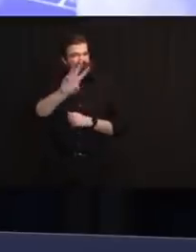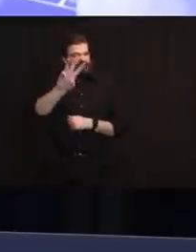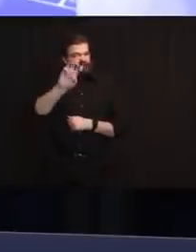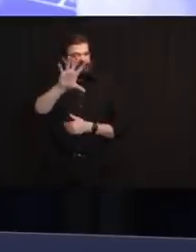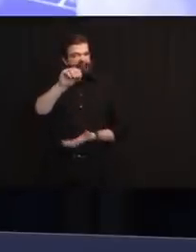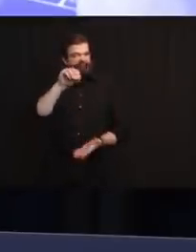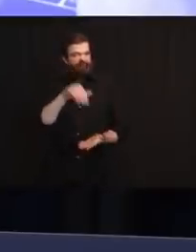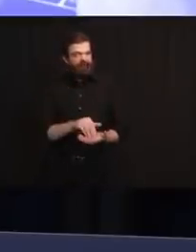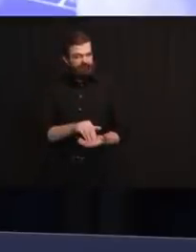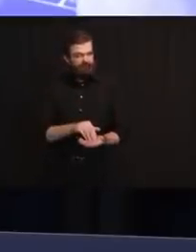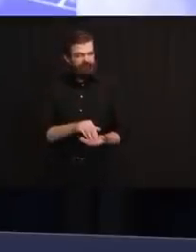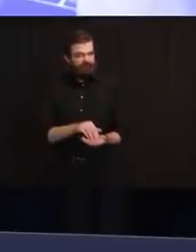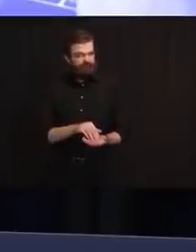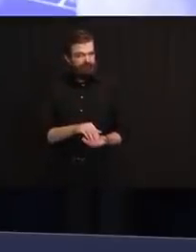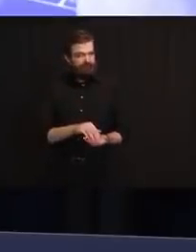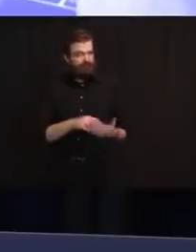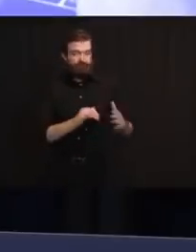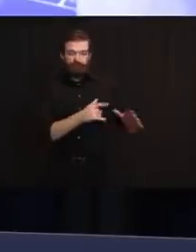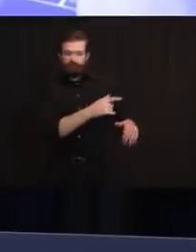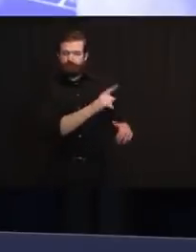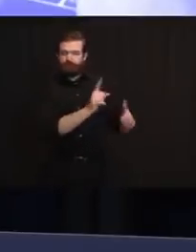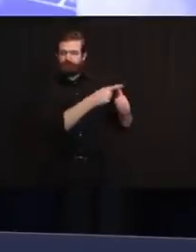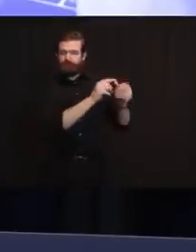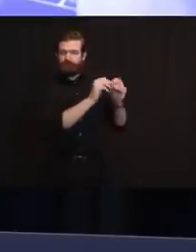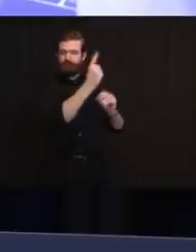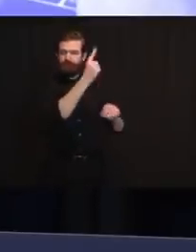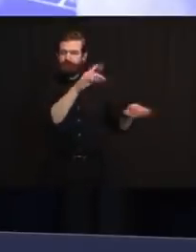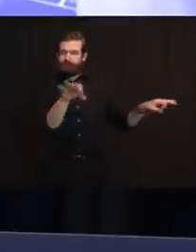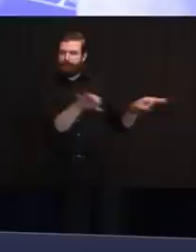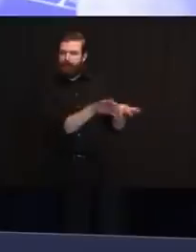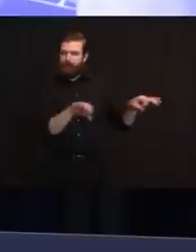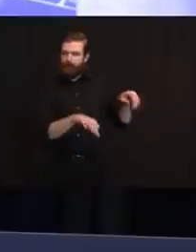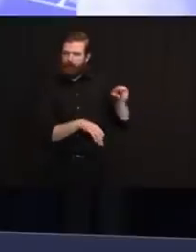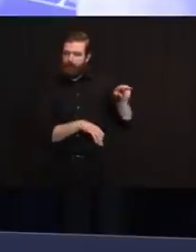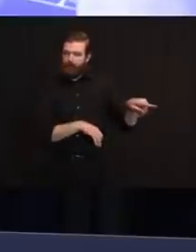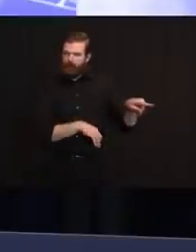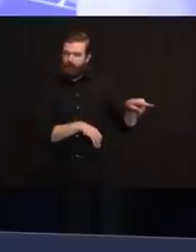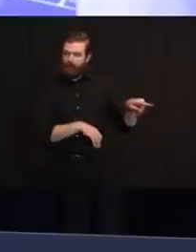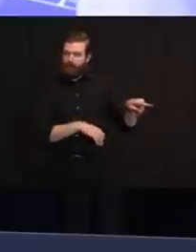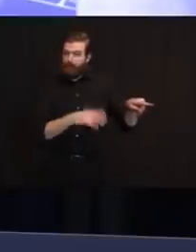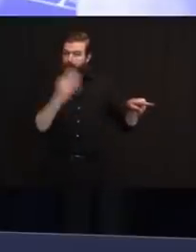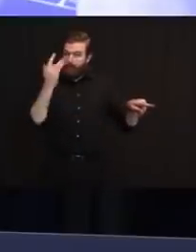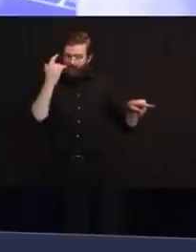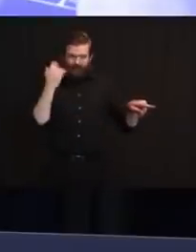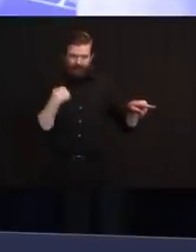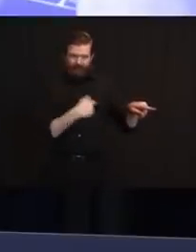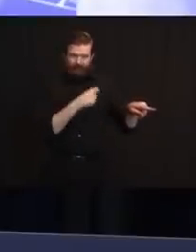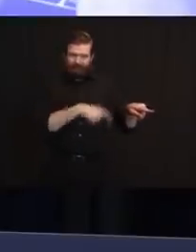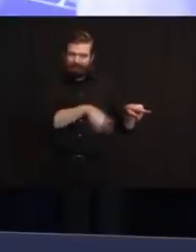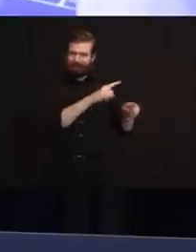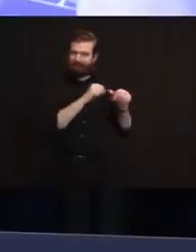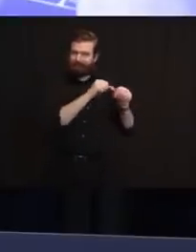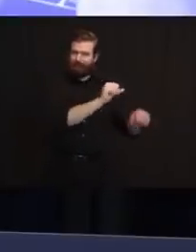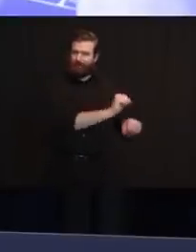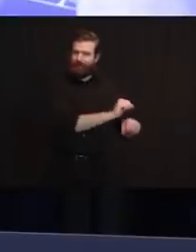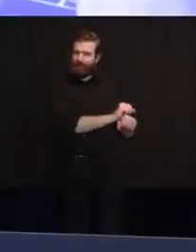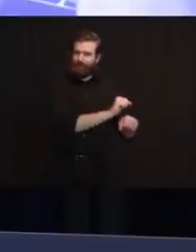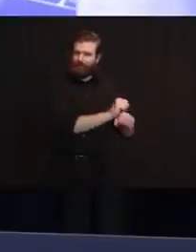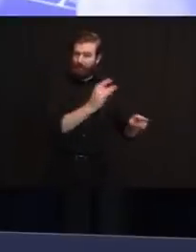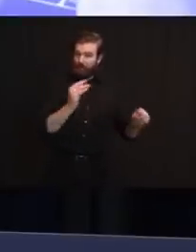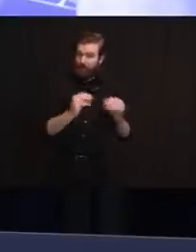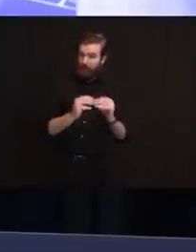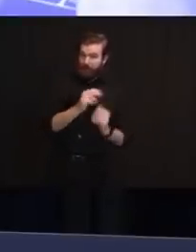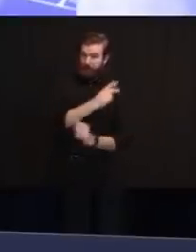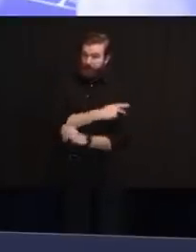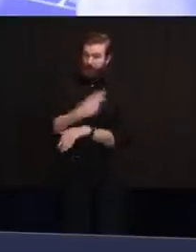priority because we need them on the job to care for the increasing number of patients in our hospitals. I